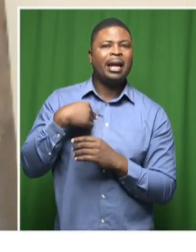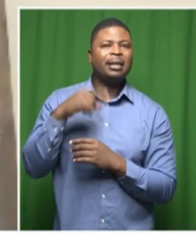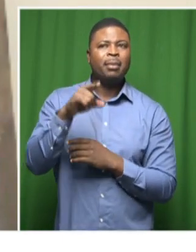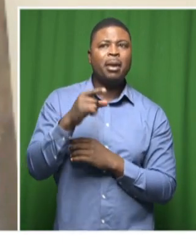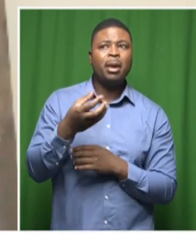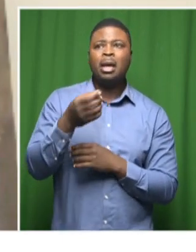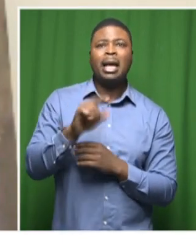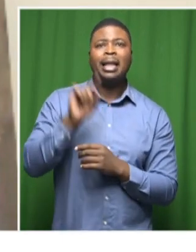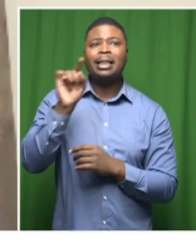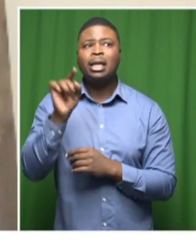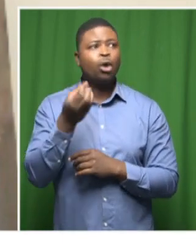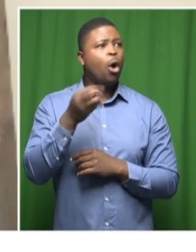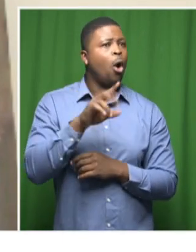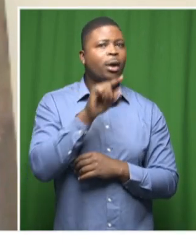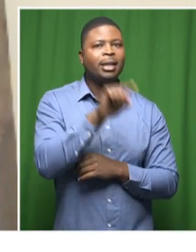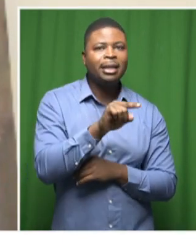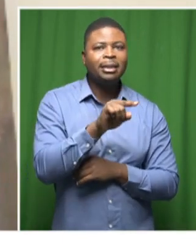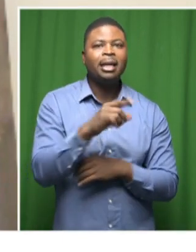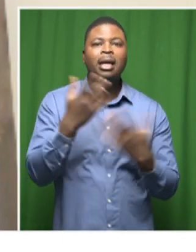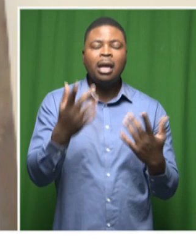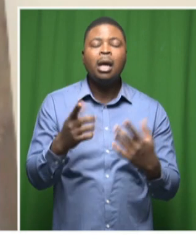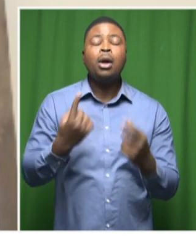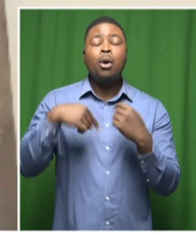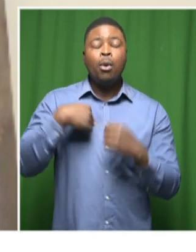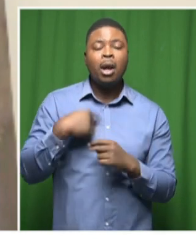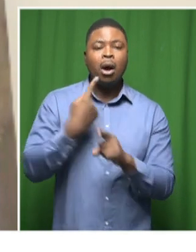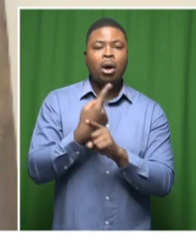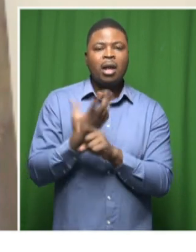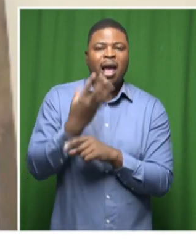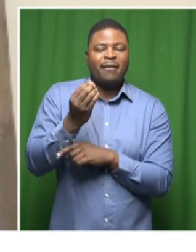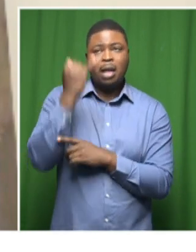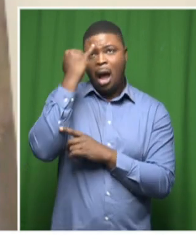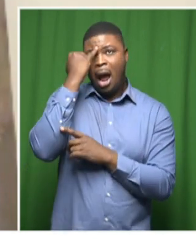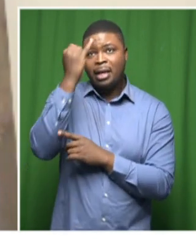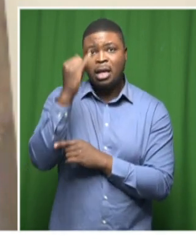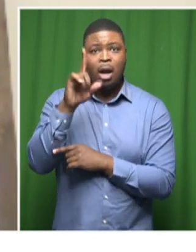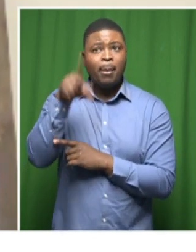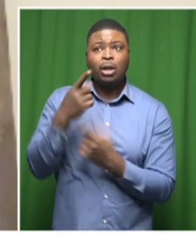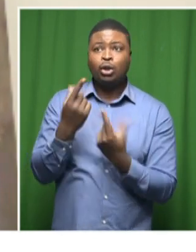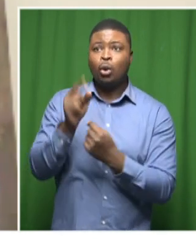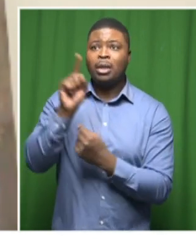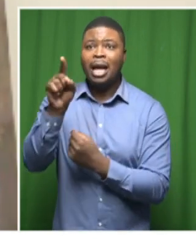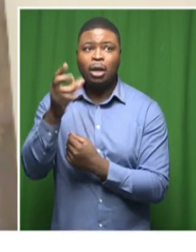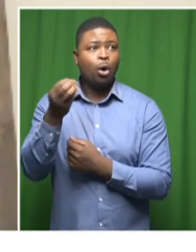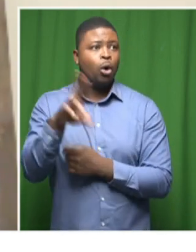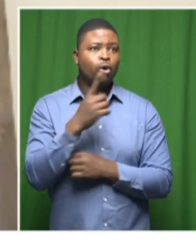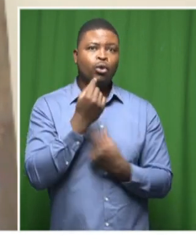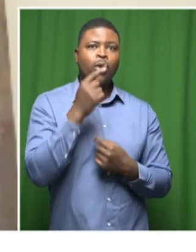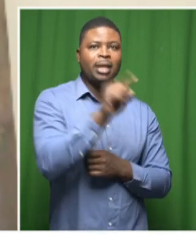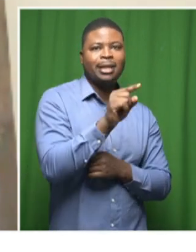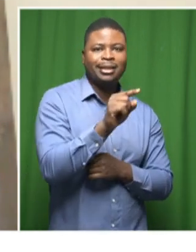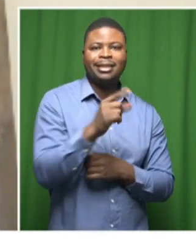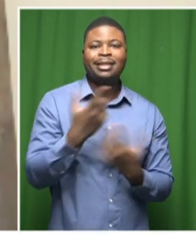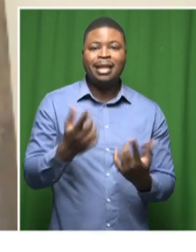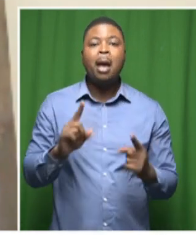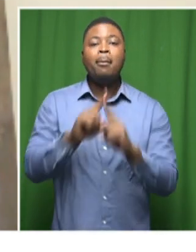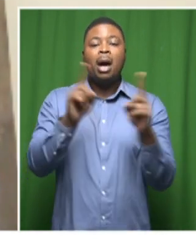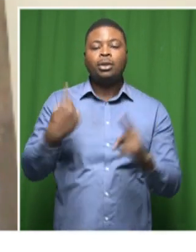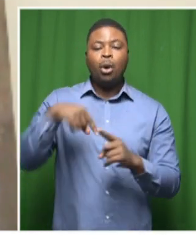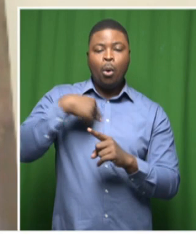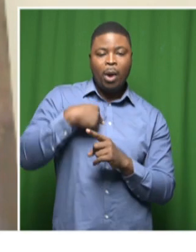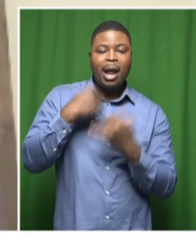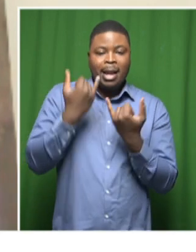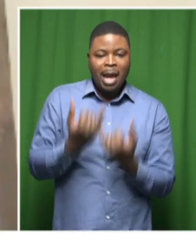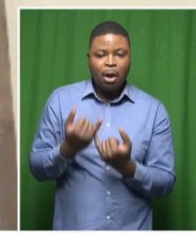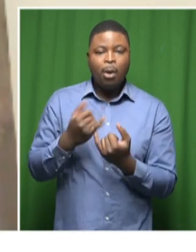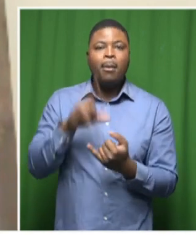or. I think we've gotten very much into this idea that you must either do this or do that. I really think we have to get into a context where we